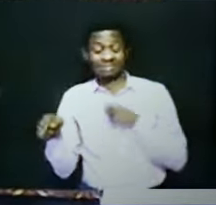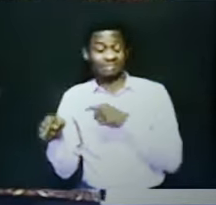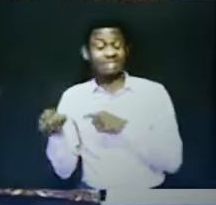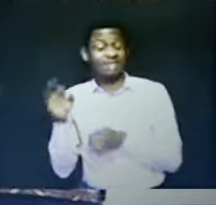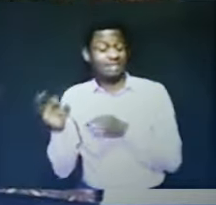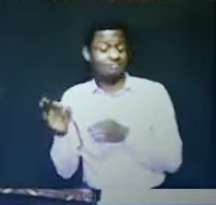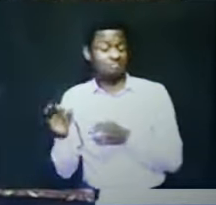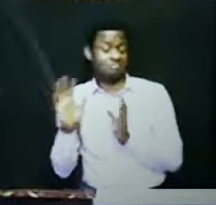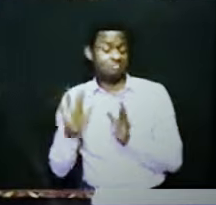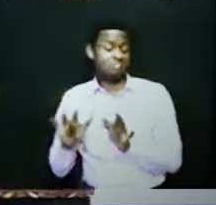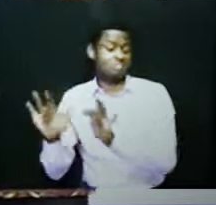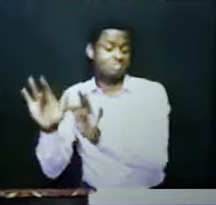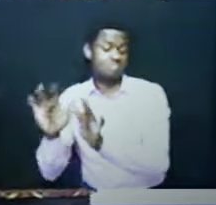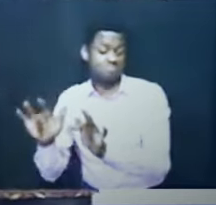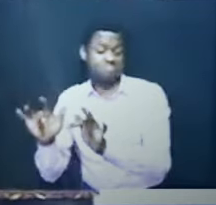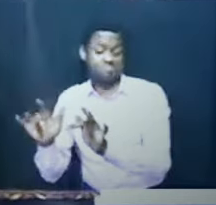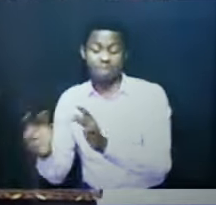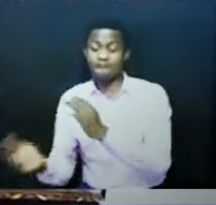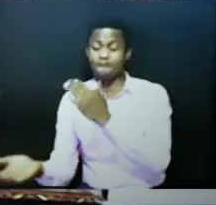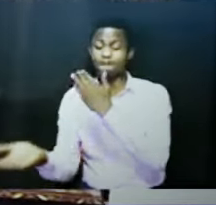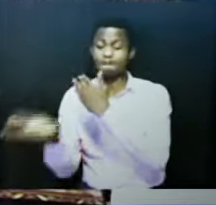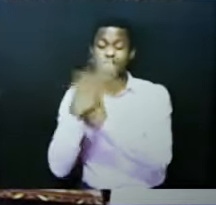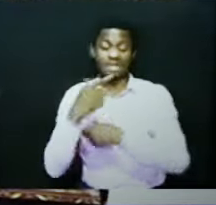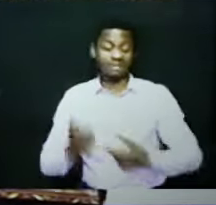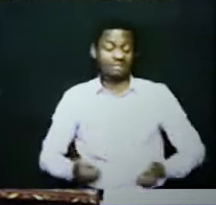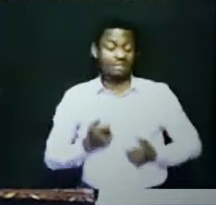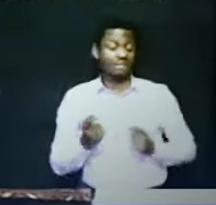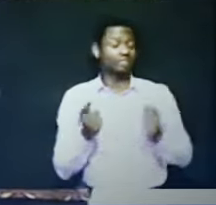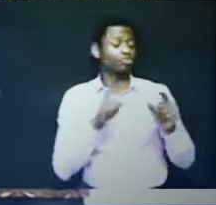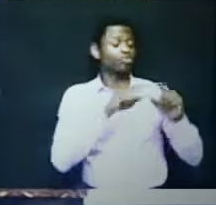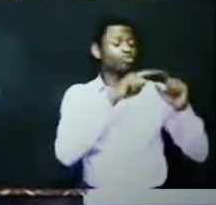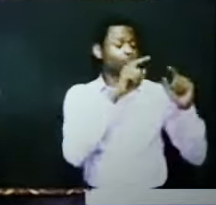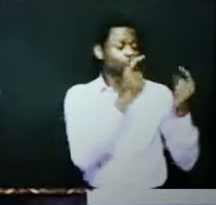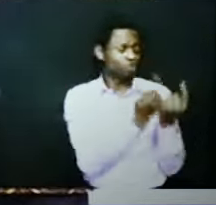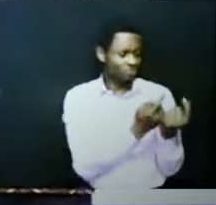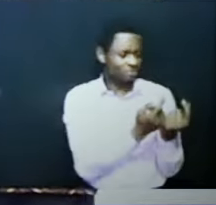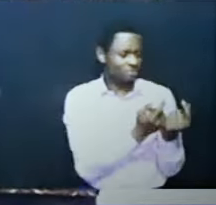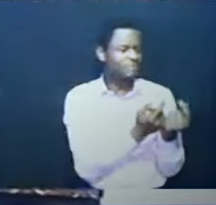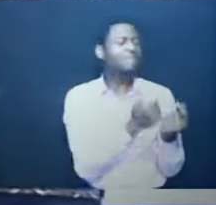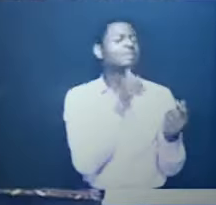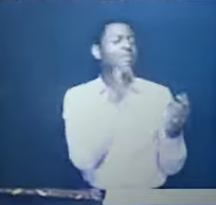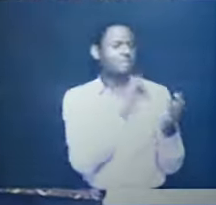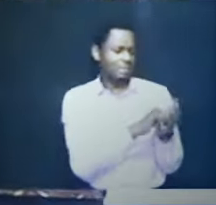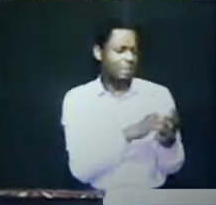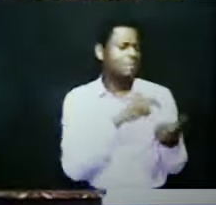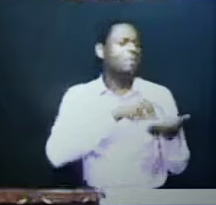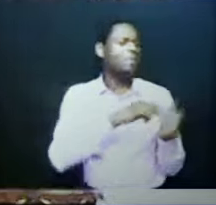comes back to them, that will mean fruitful labor.